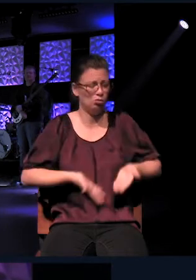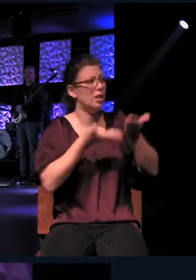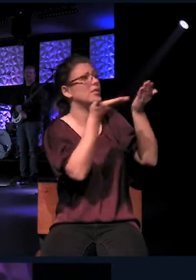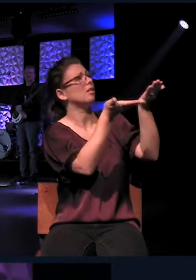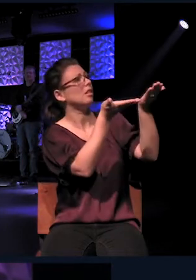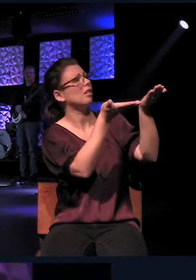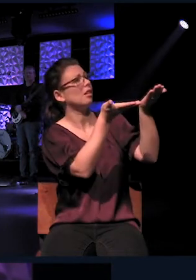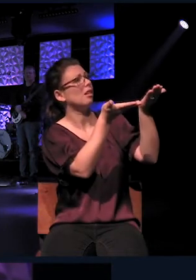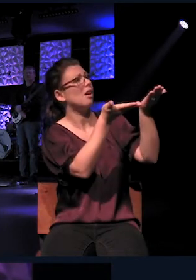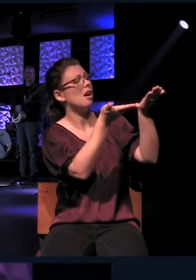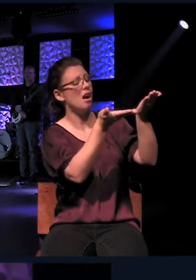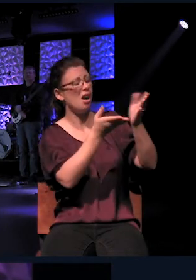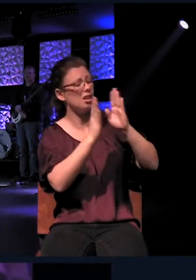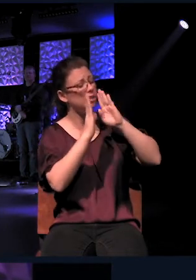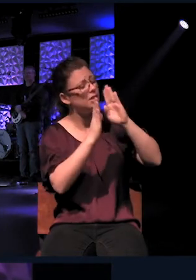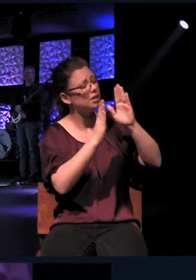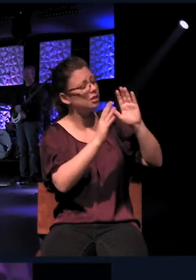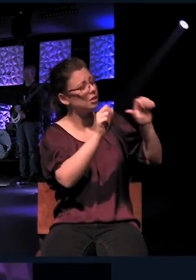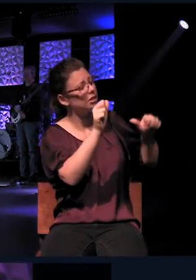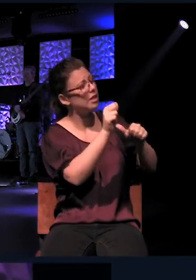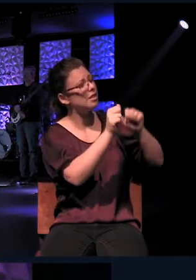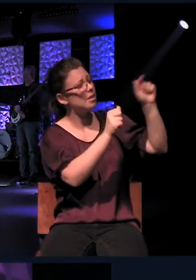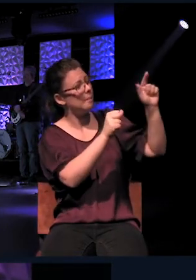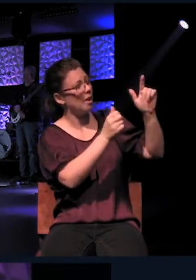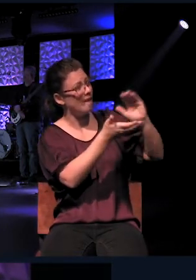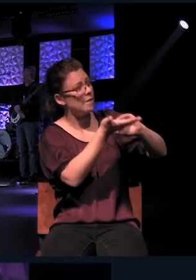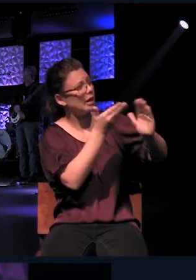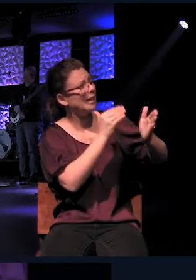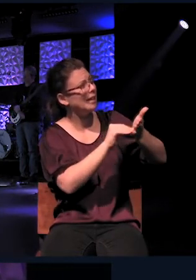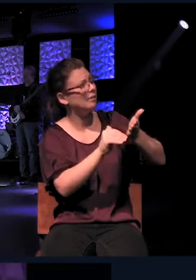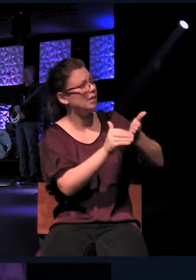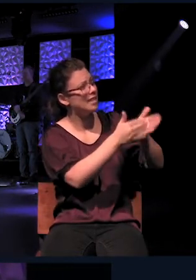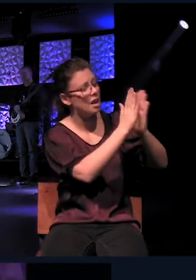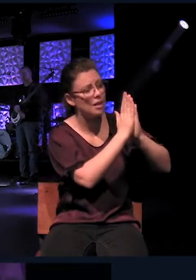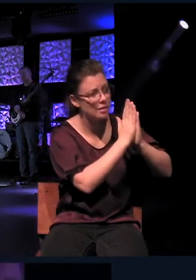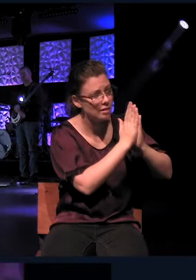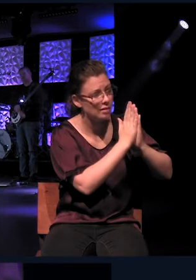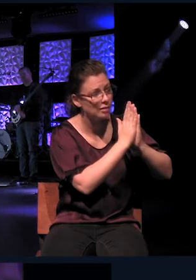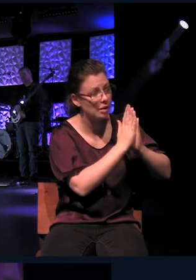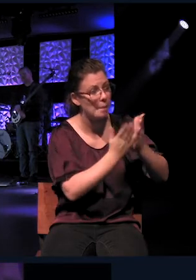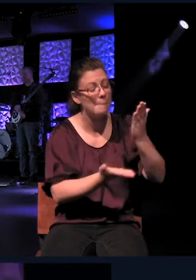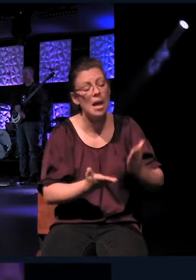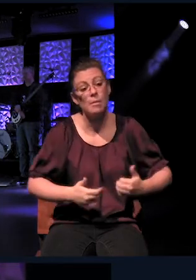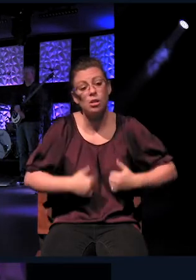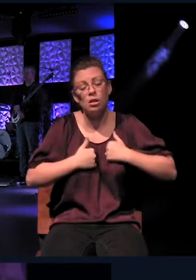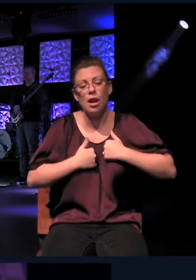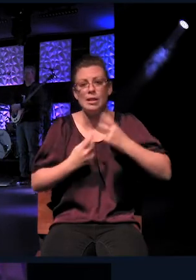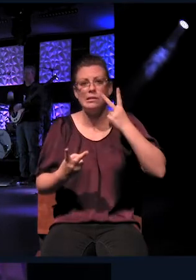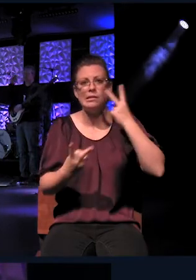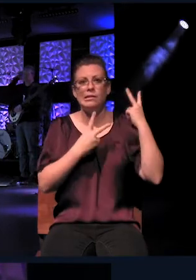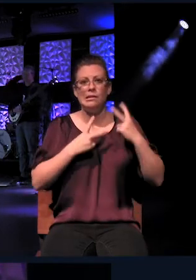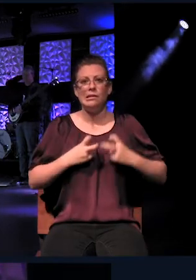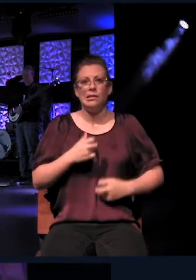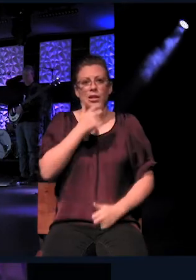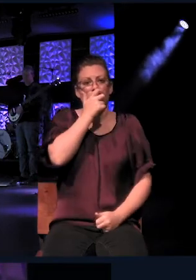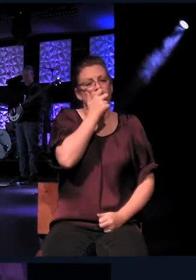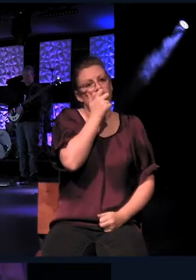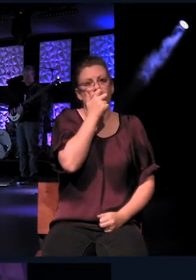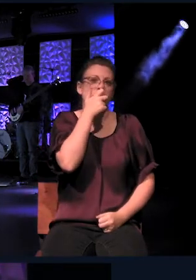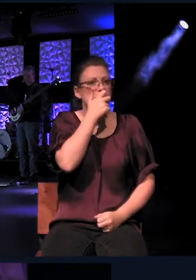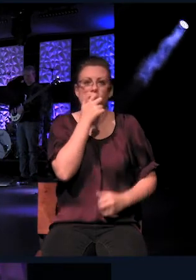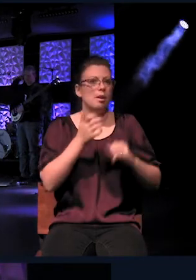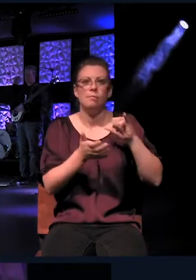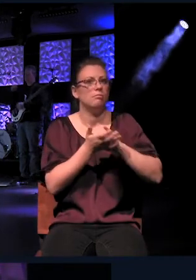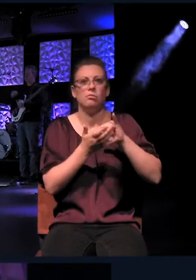To seek forgiveness. There might be certain things in your life that you look back on and you regret, that you're like, there's no way that I could come and talk to this God that you talk